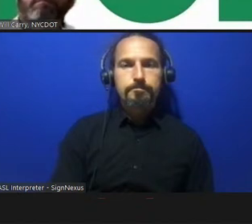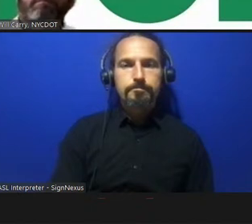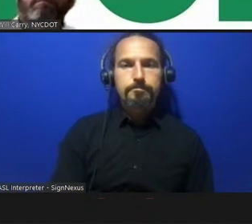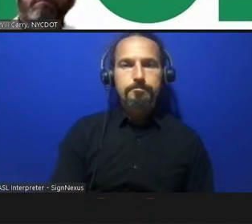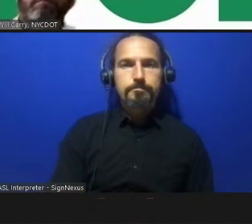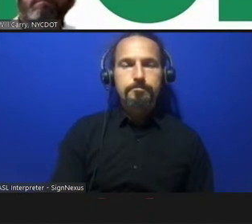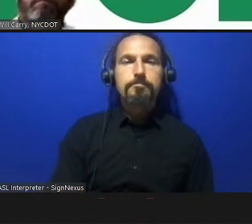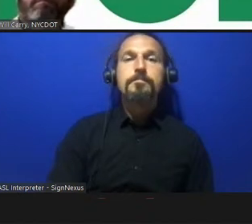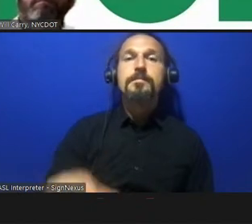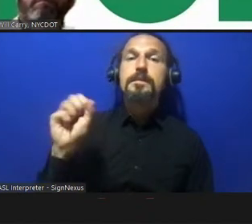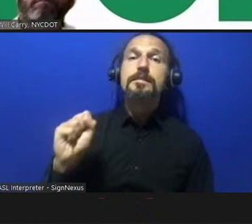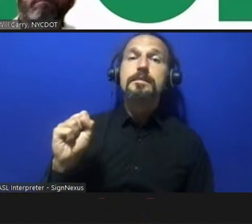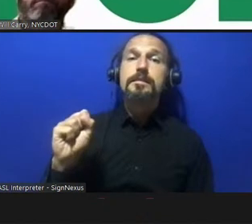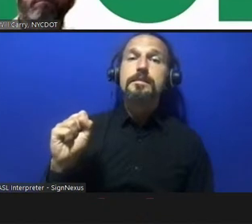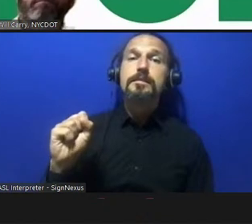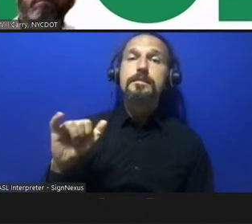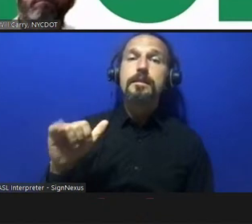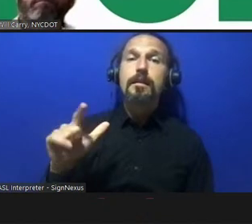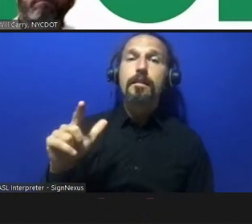sylvia lynn